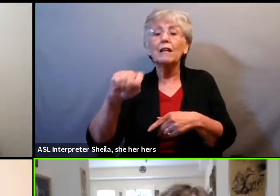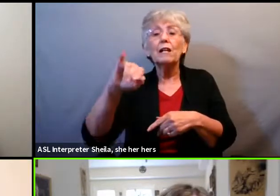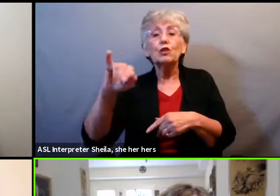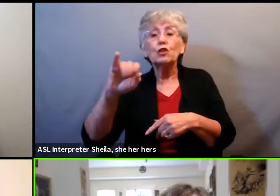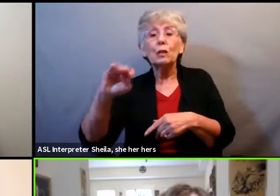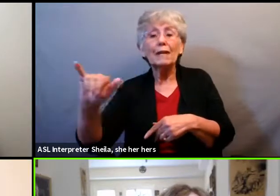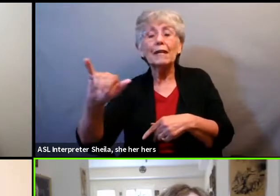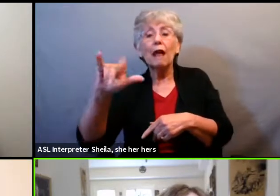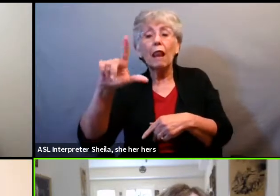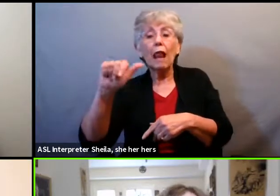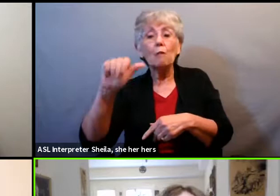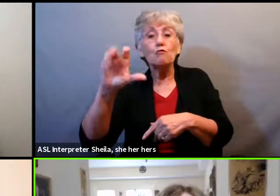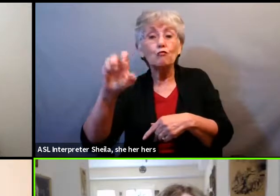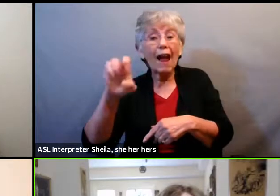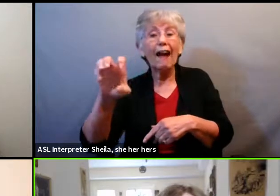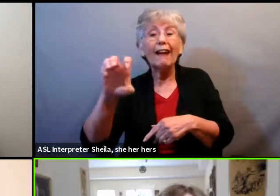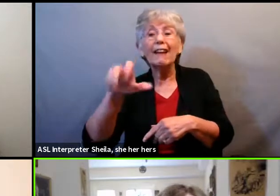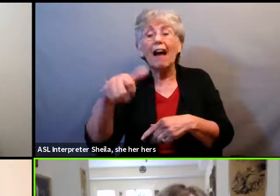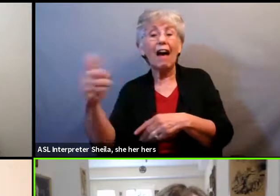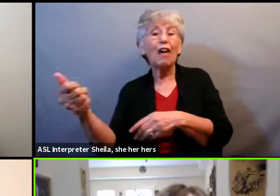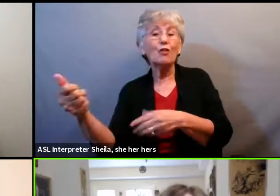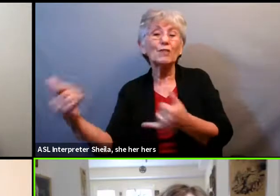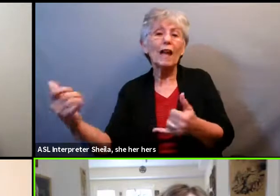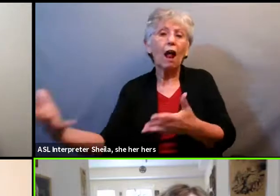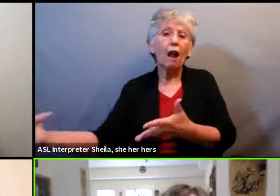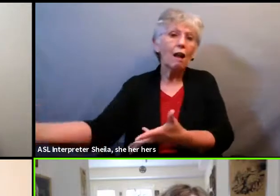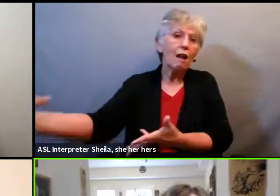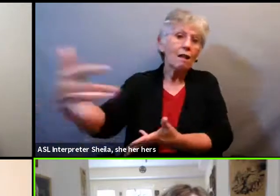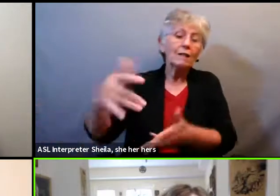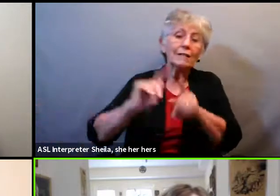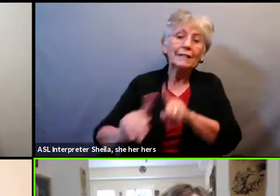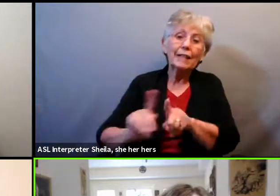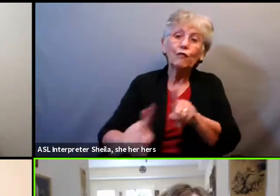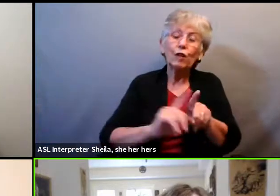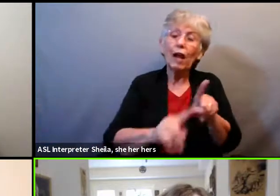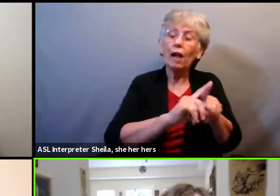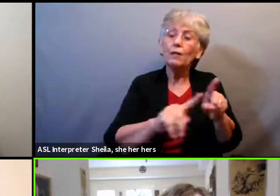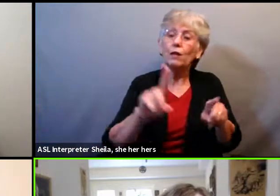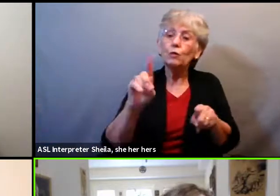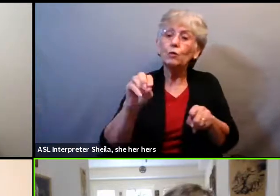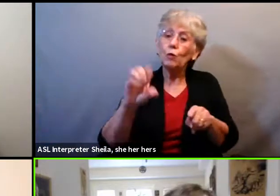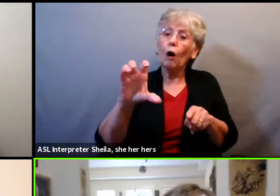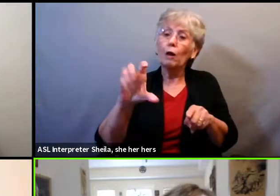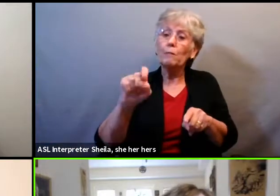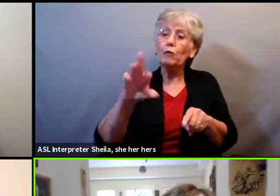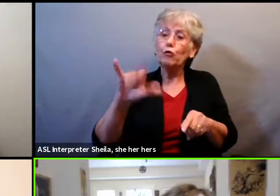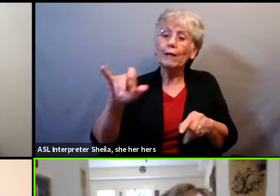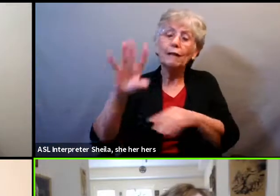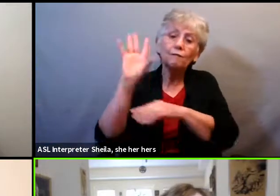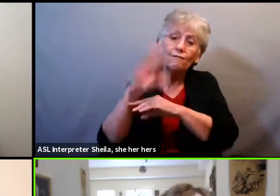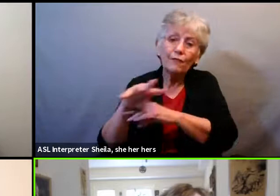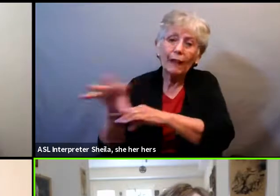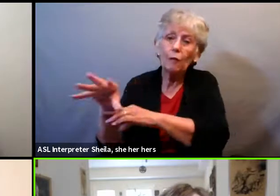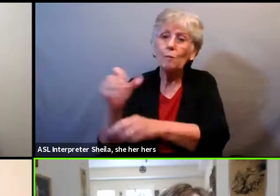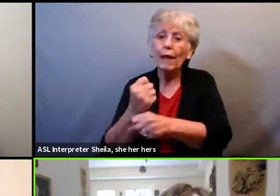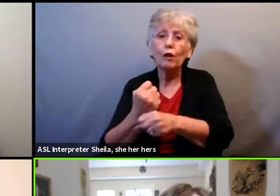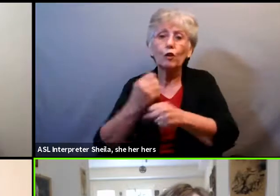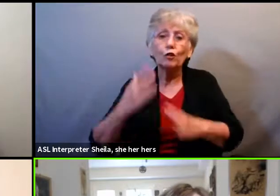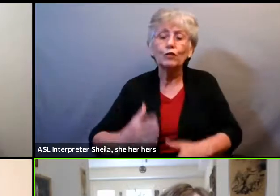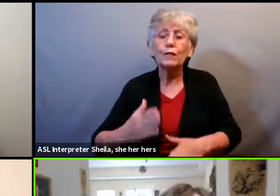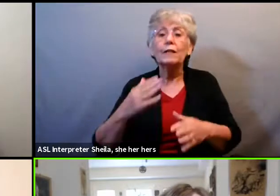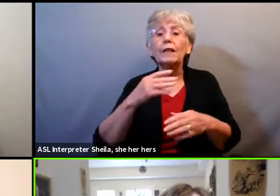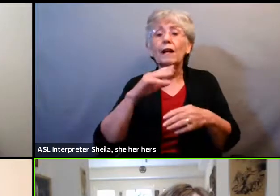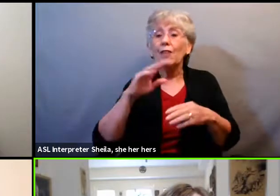documentary filmmakers and other organizations. That's all very important. So things are definitely